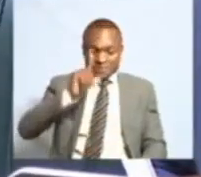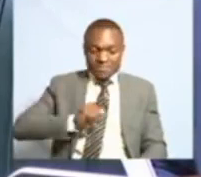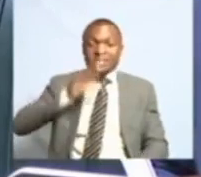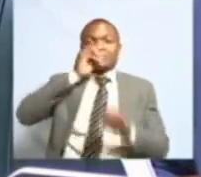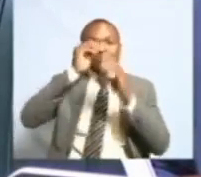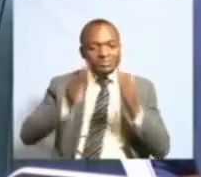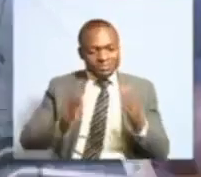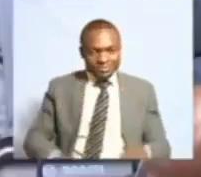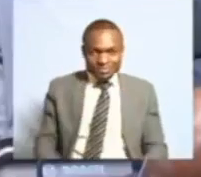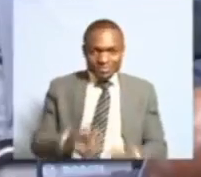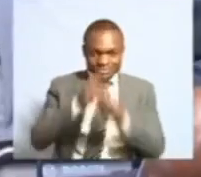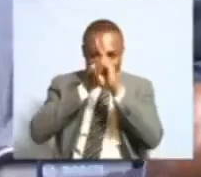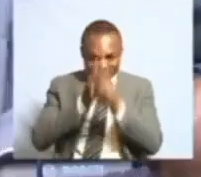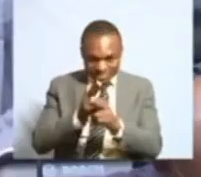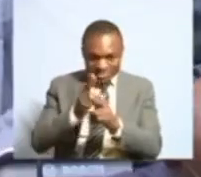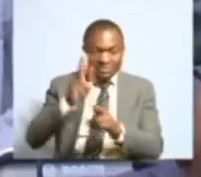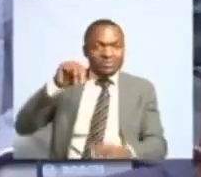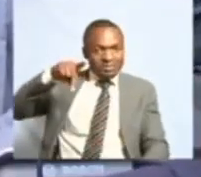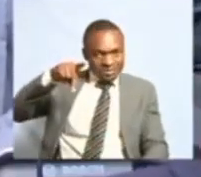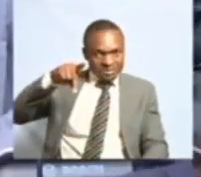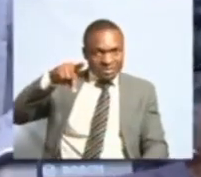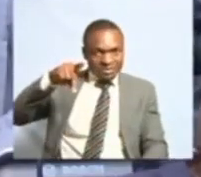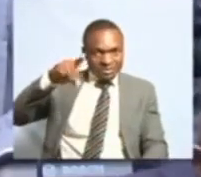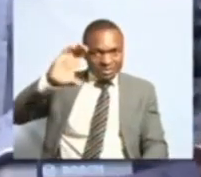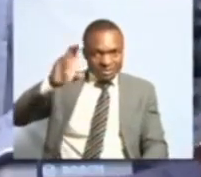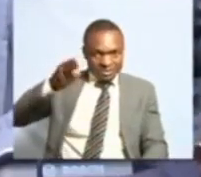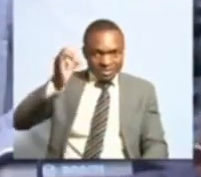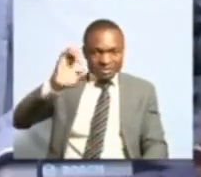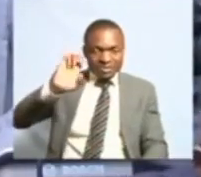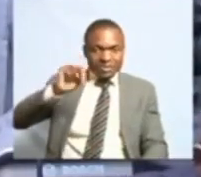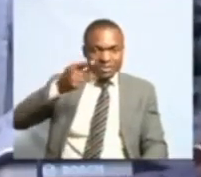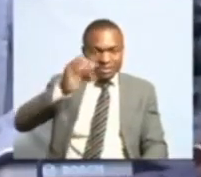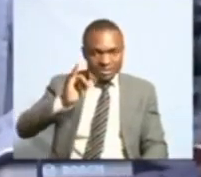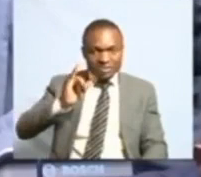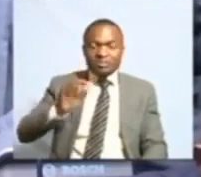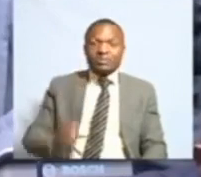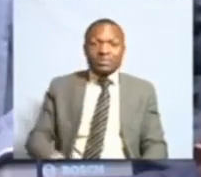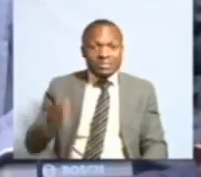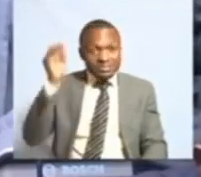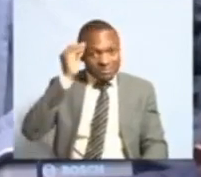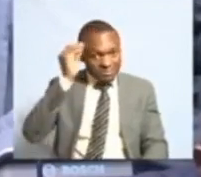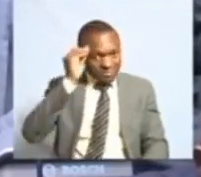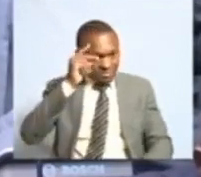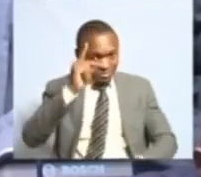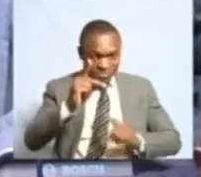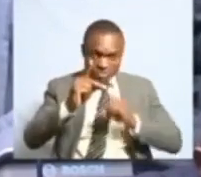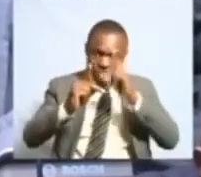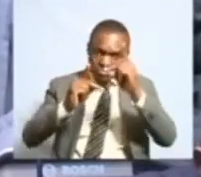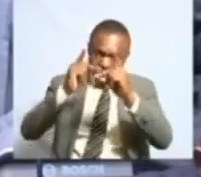Speaker, the Honorable Member of Parliament for Chiyengi knows the